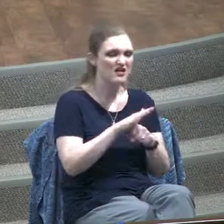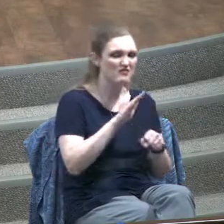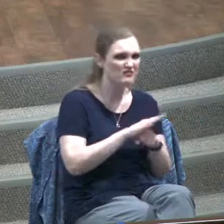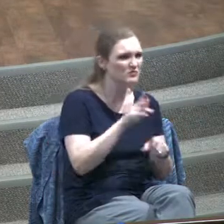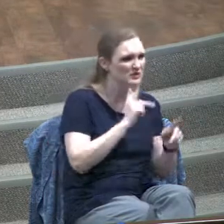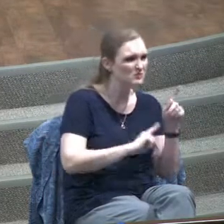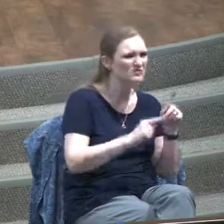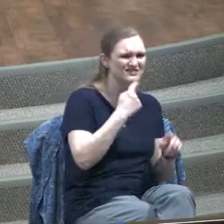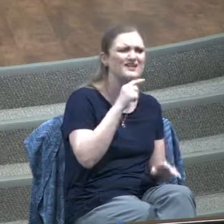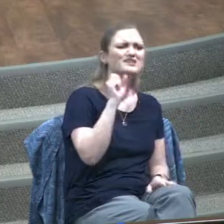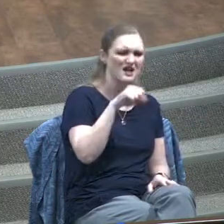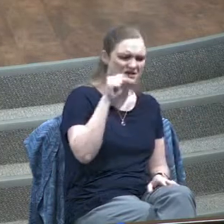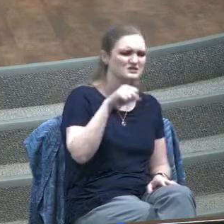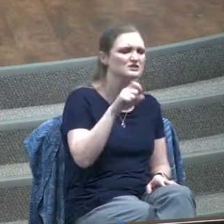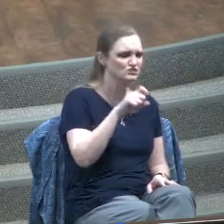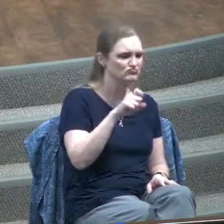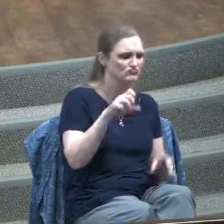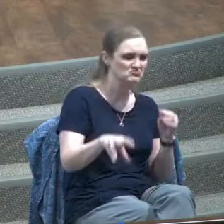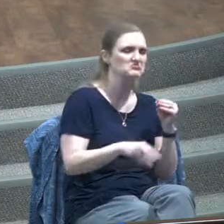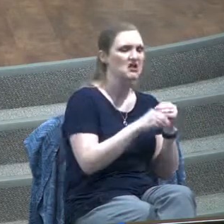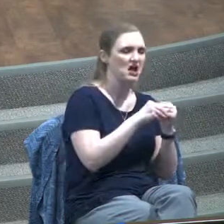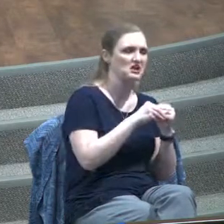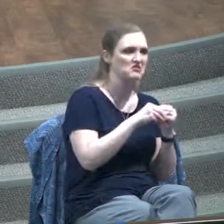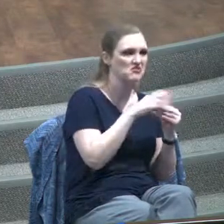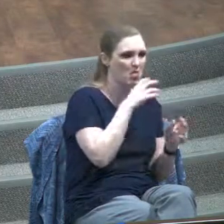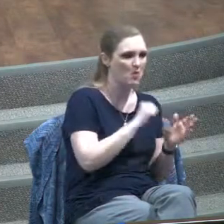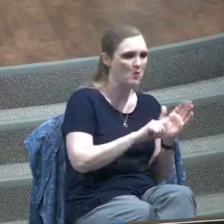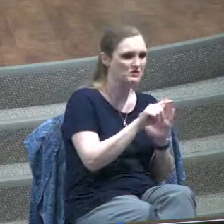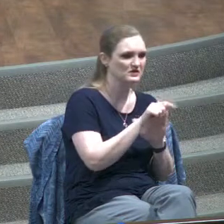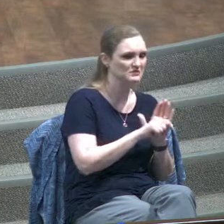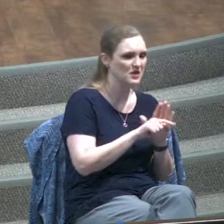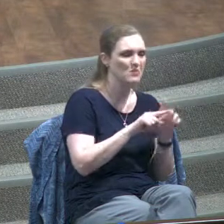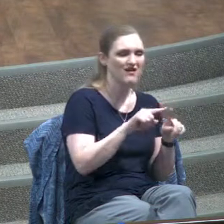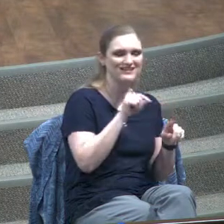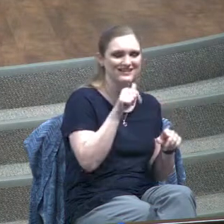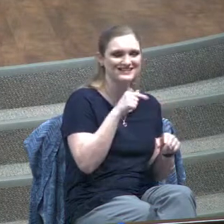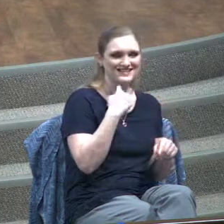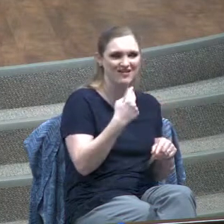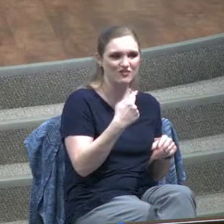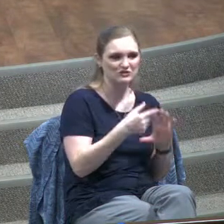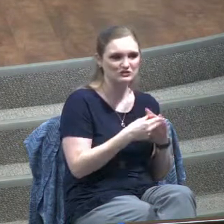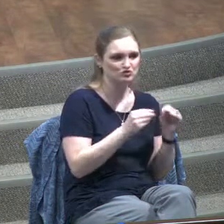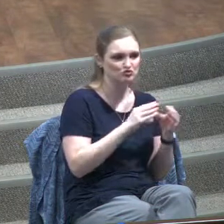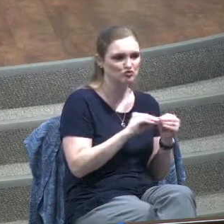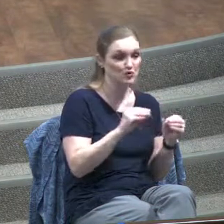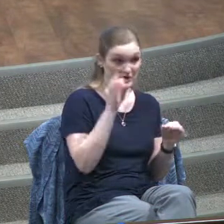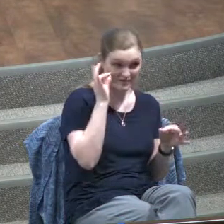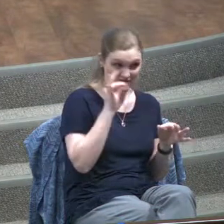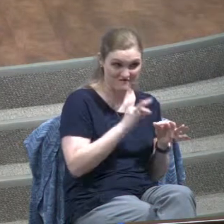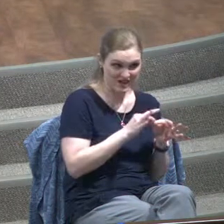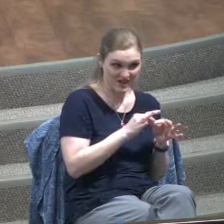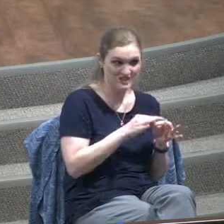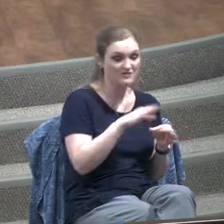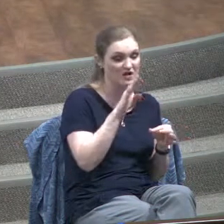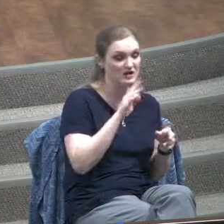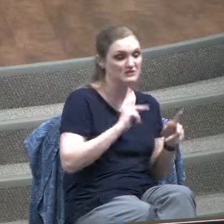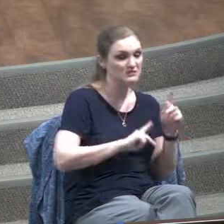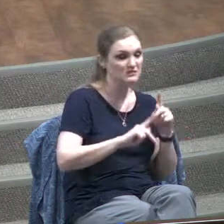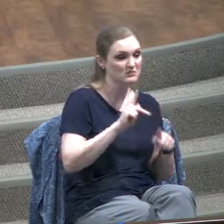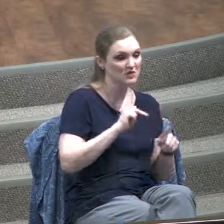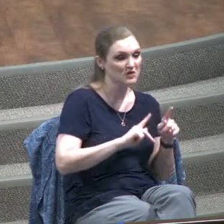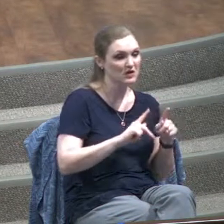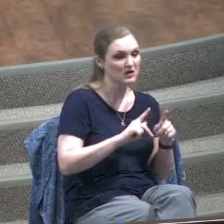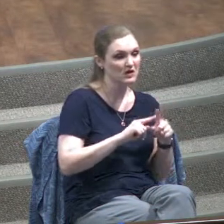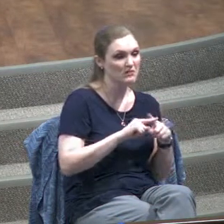should and was added. But it does just tell the story of the faith of God's people, and it gets